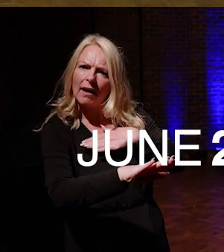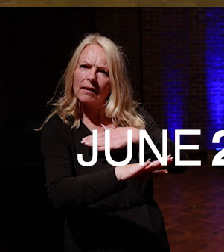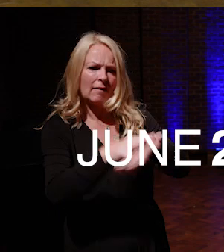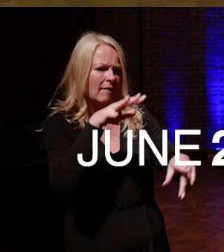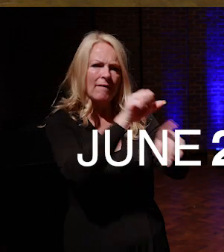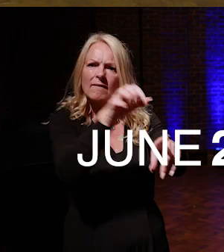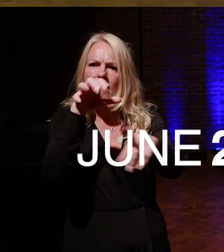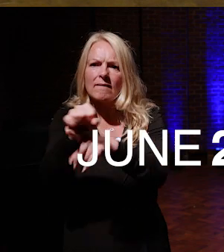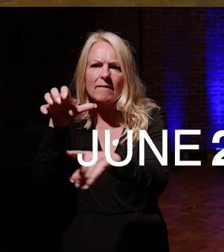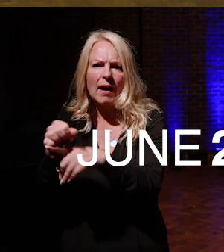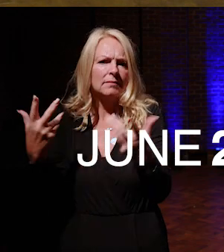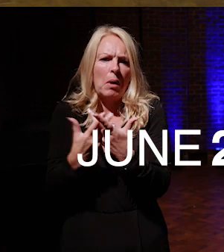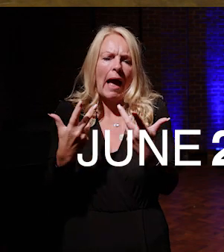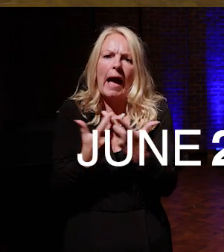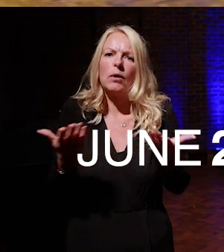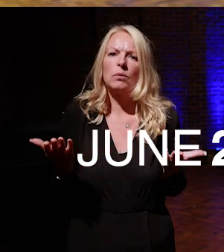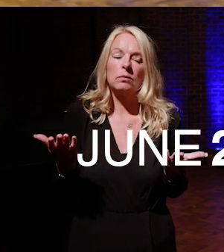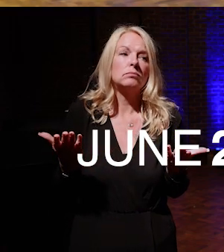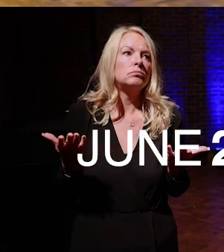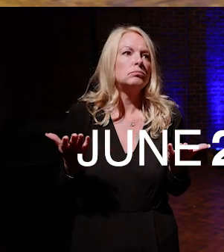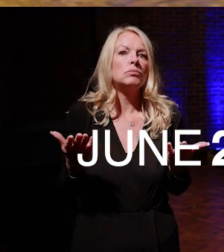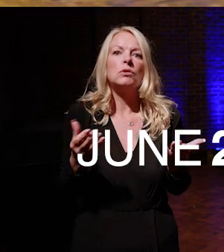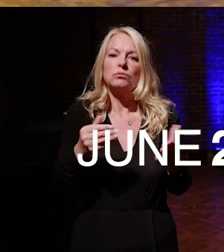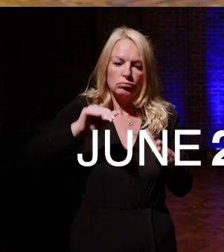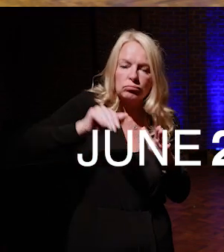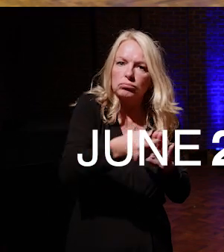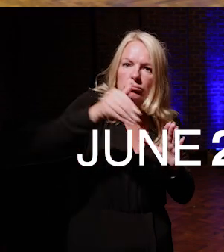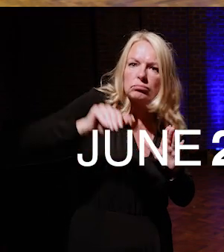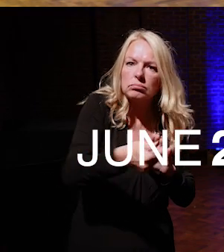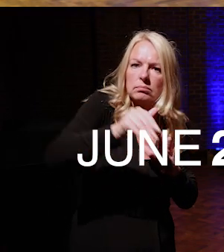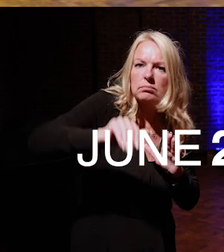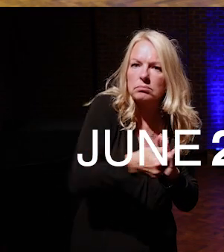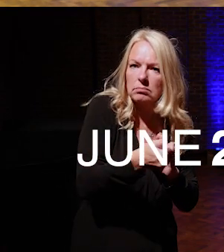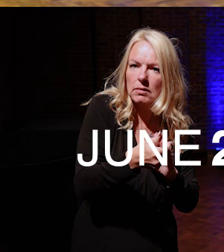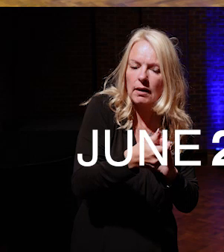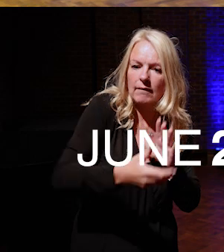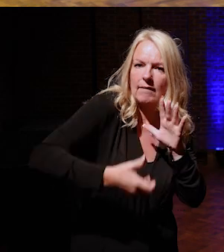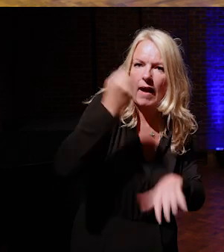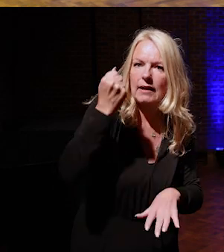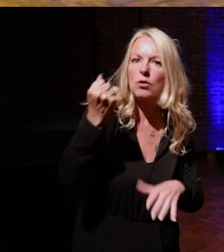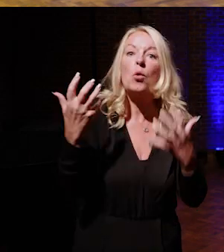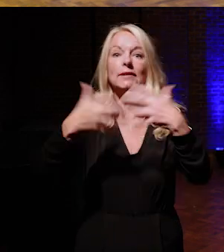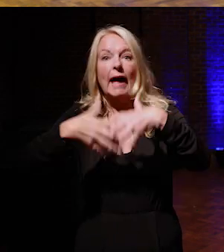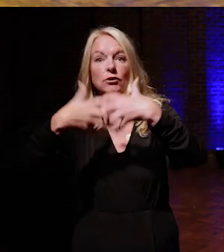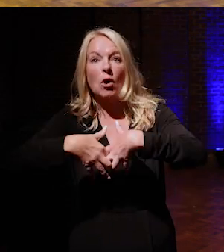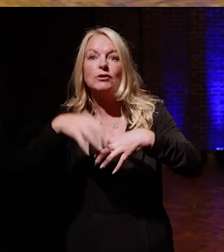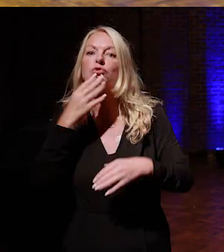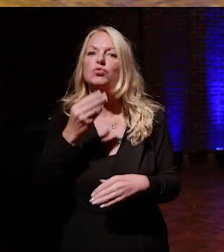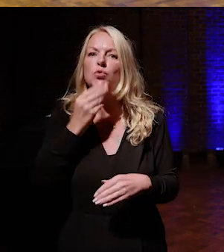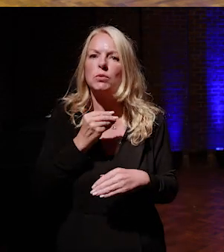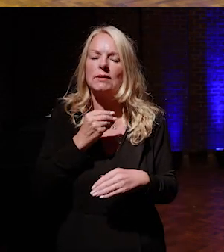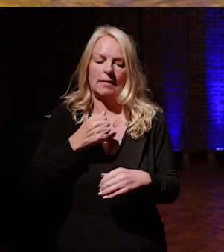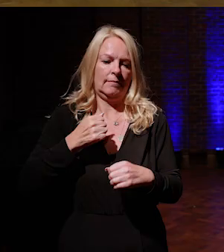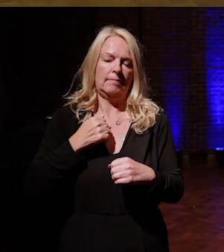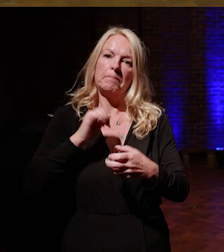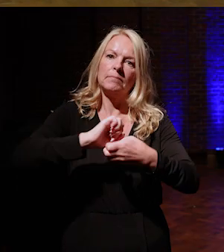find archaeology? You can use excavation or technology. And when I was doing my